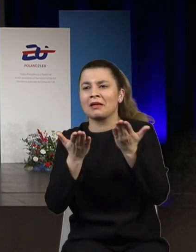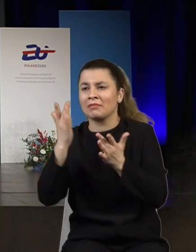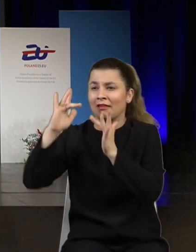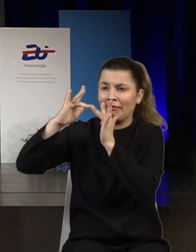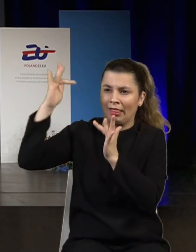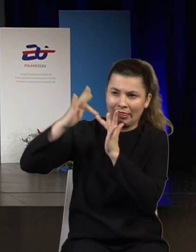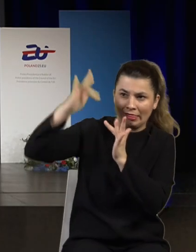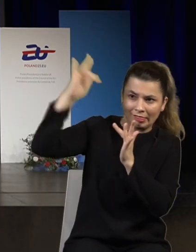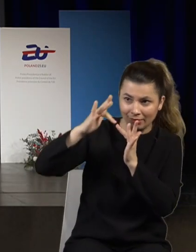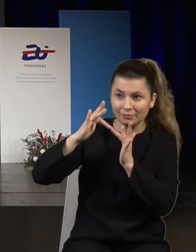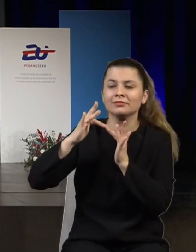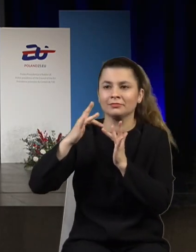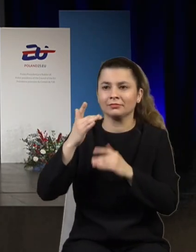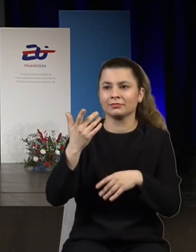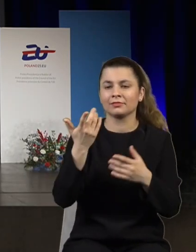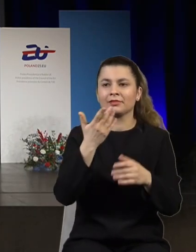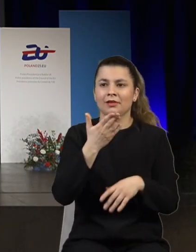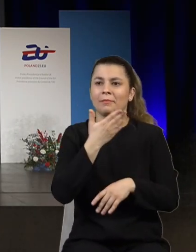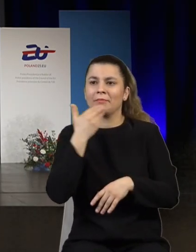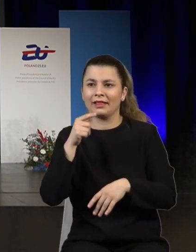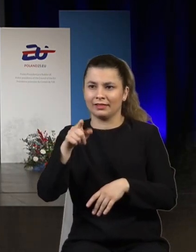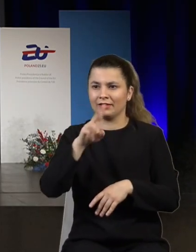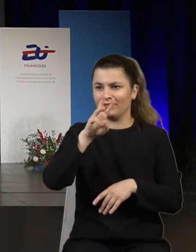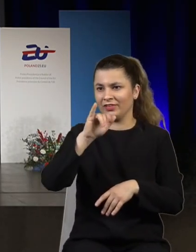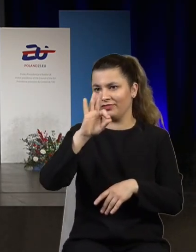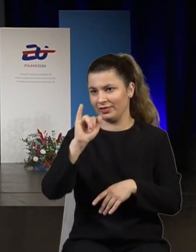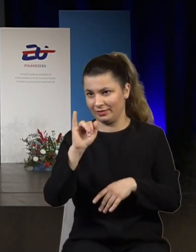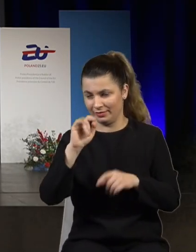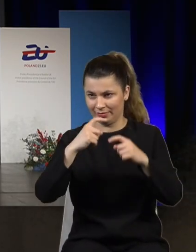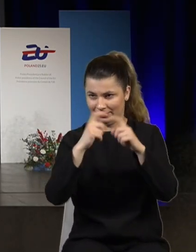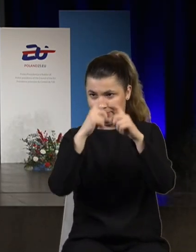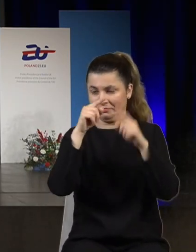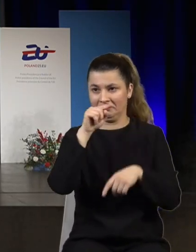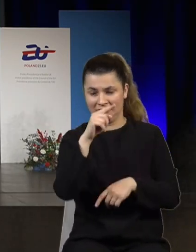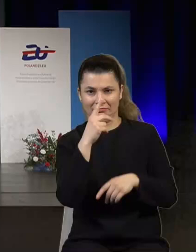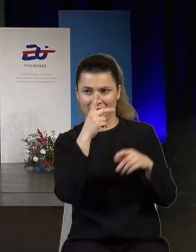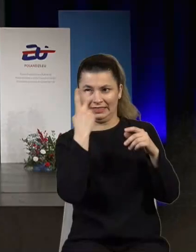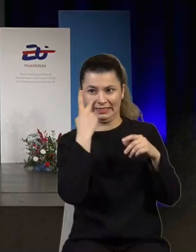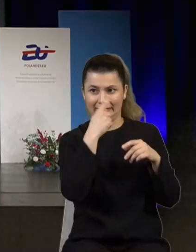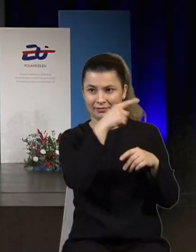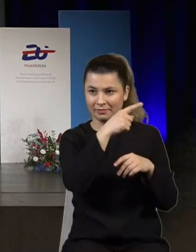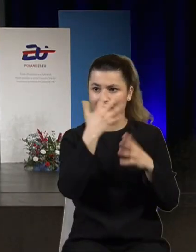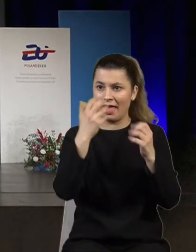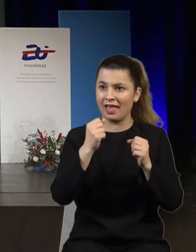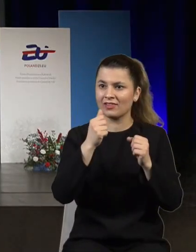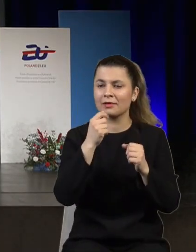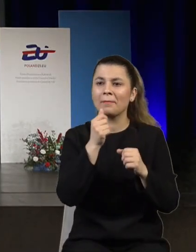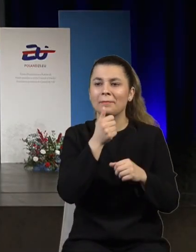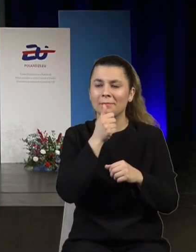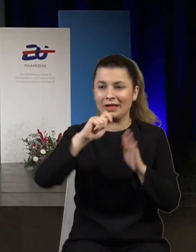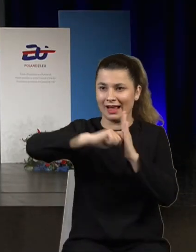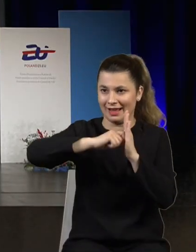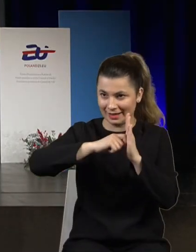the data for logging into the Wi-Fi are presented now. And in a moment you